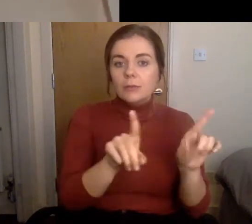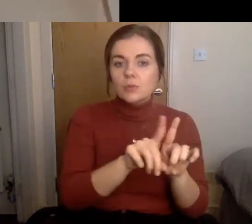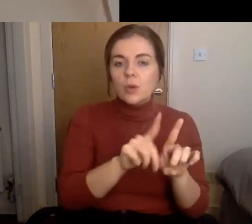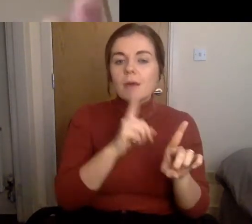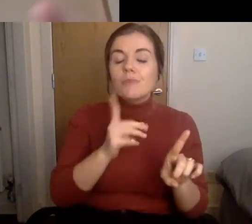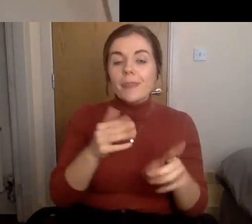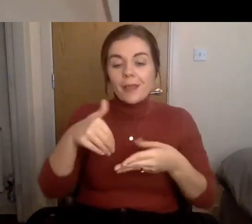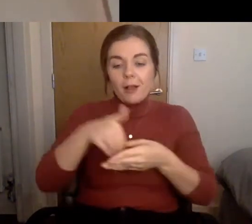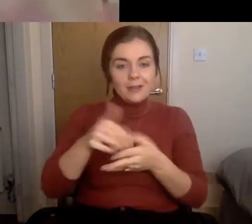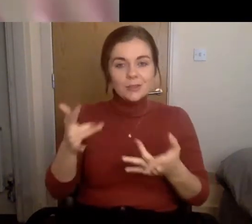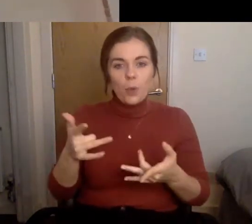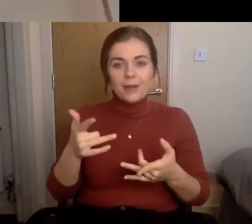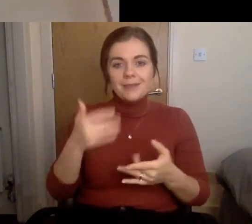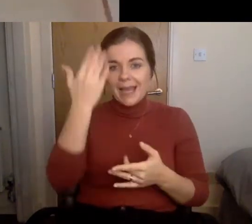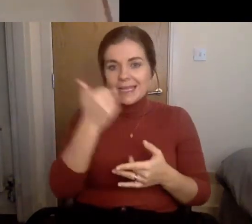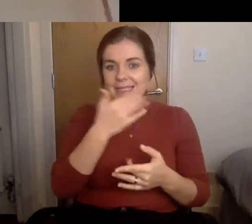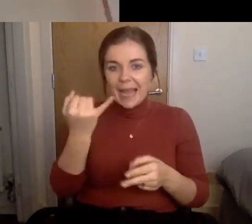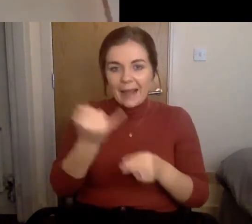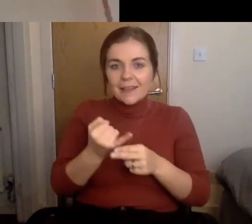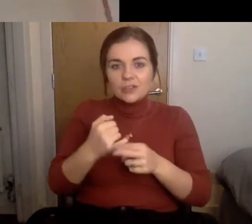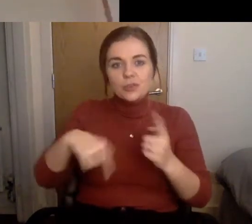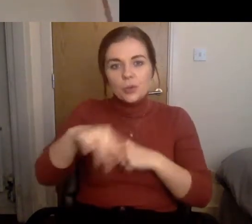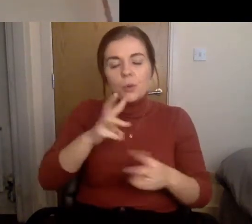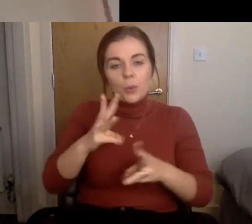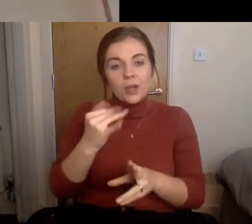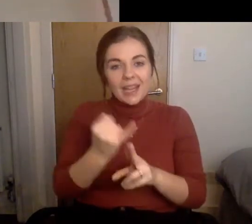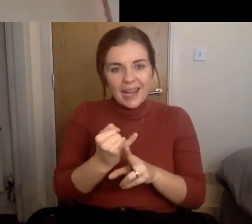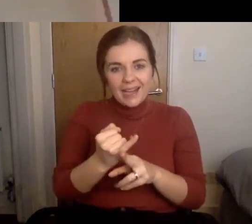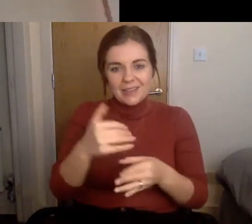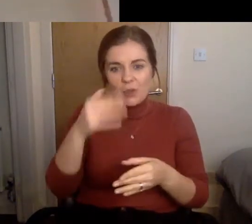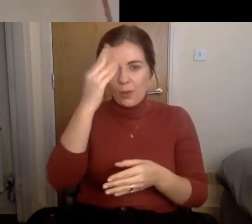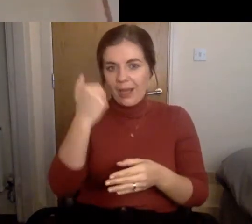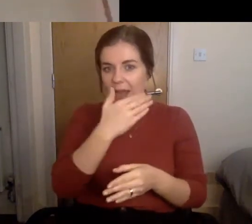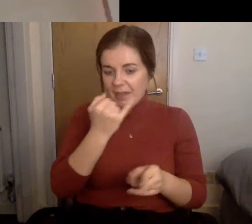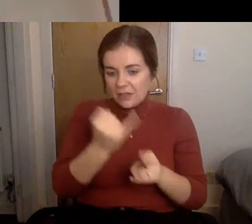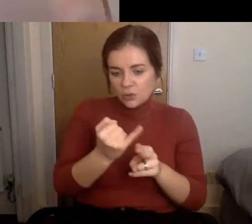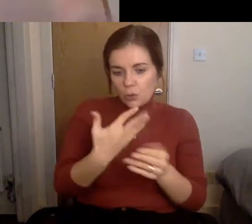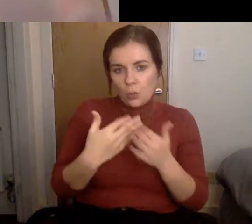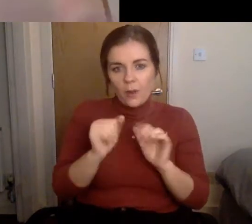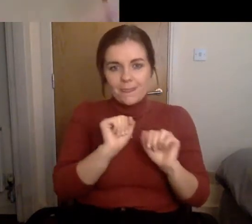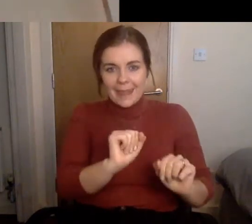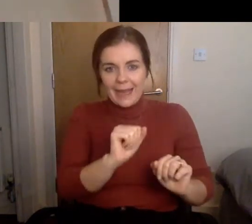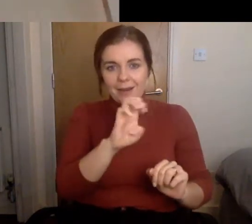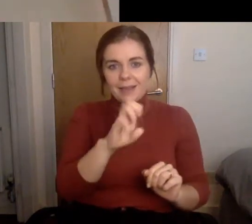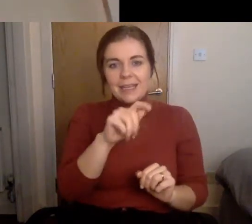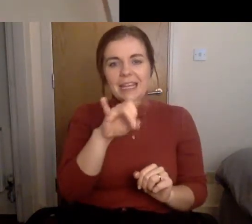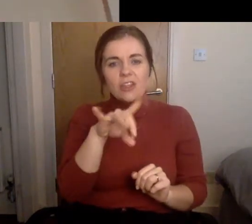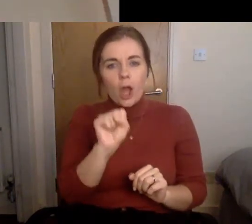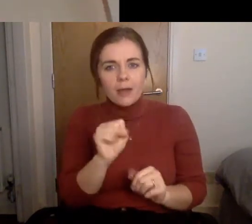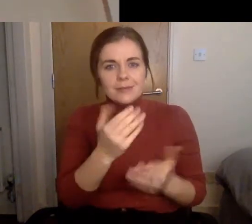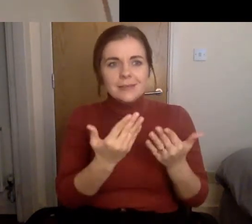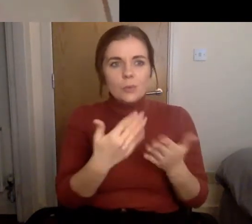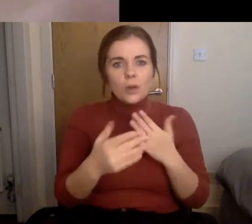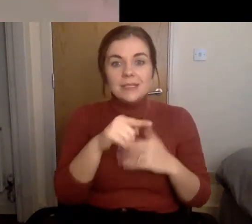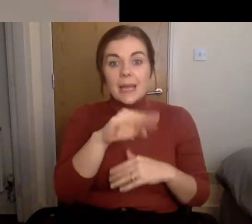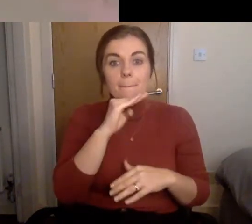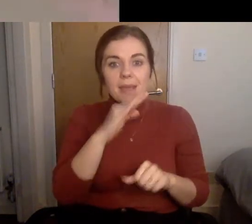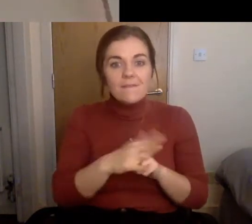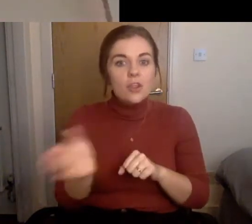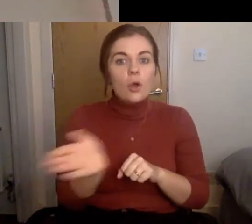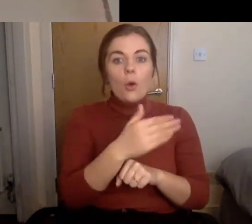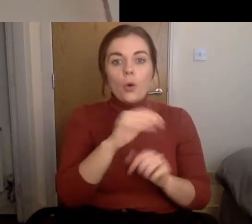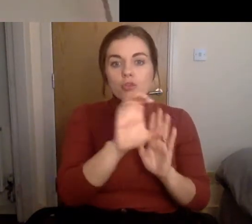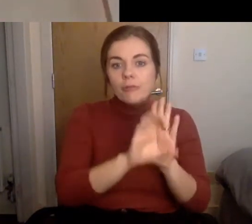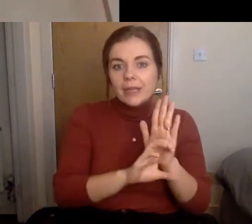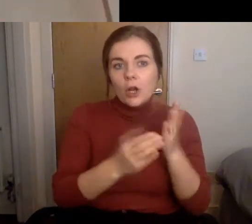you're working in, so we're back again to the Catholic ethos and what's it mean across the whole curriculum and how we actually be in the